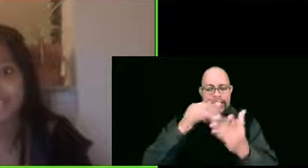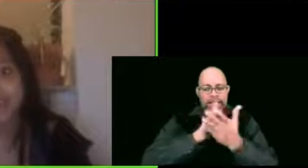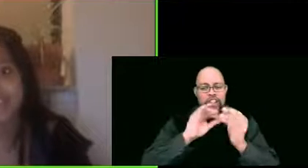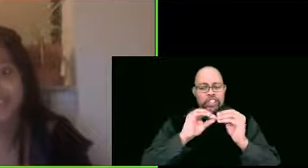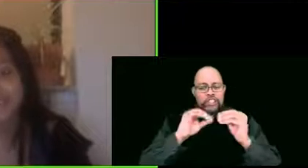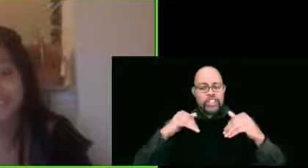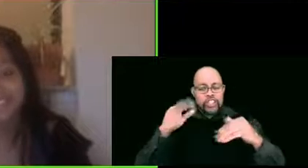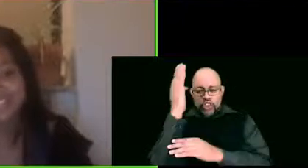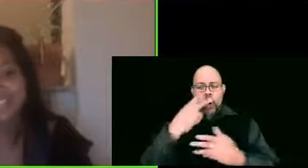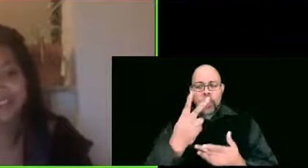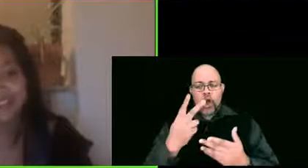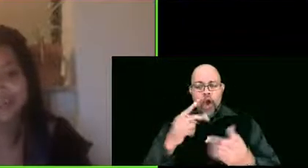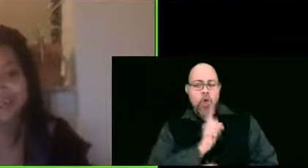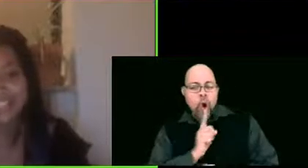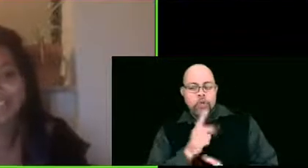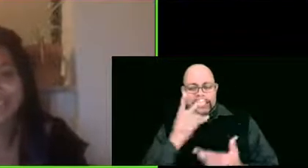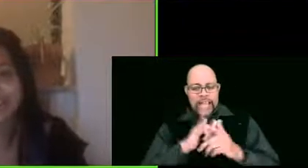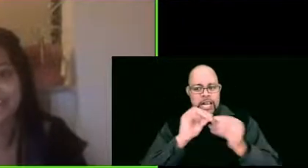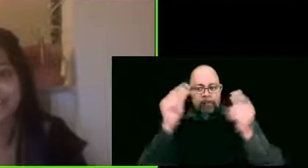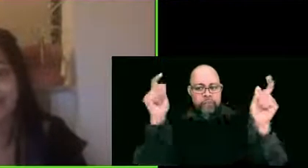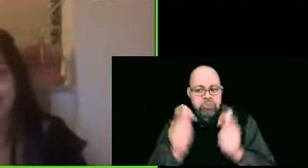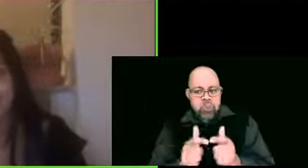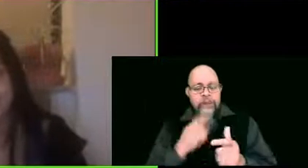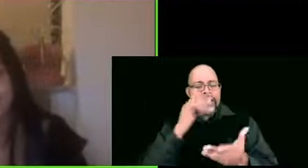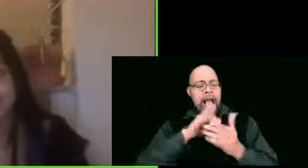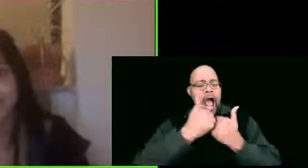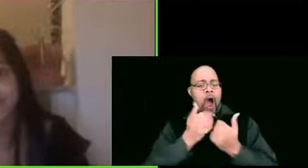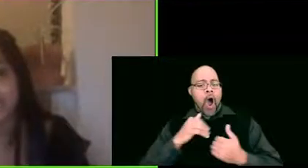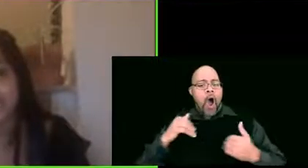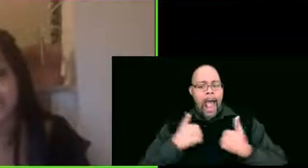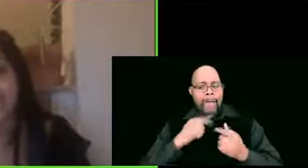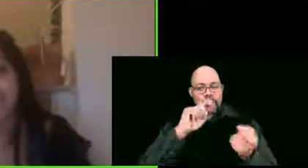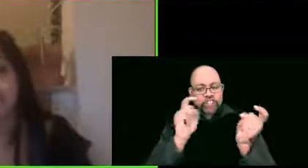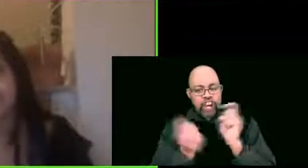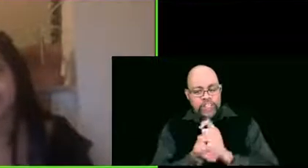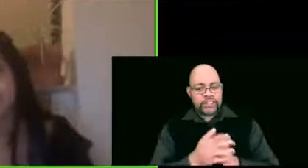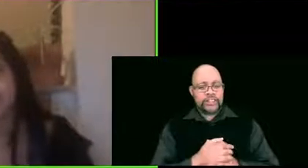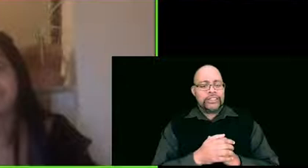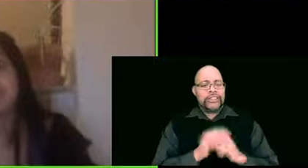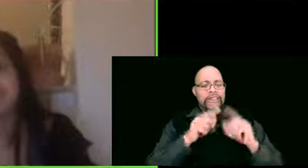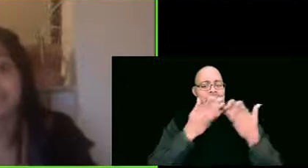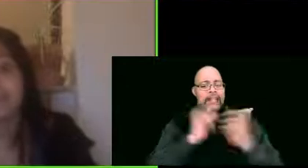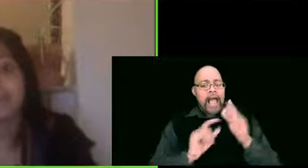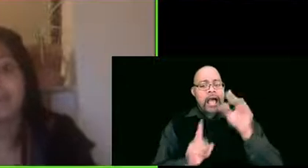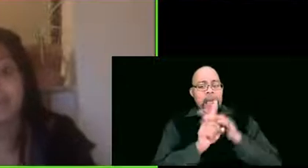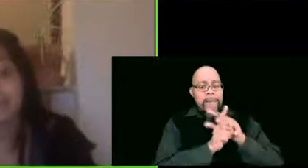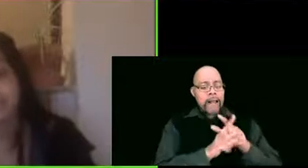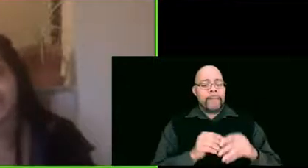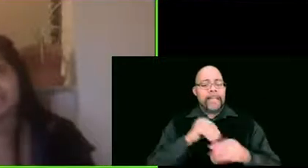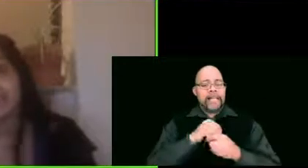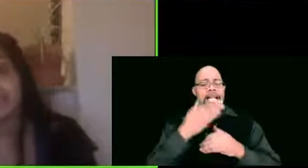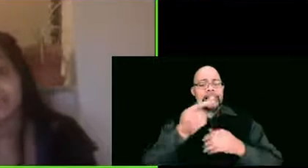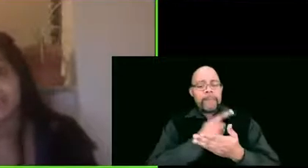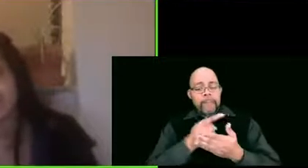that these numbers are going down. So I'm always trying to think about kind of how the species are changing and how different things might be coming up